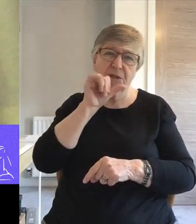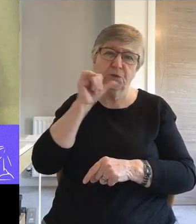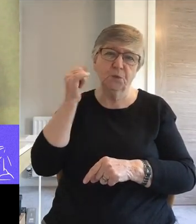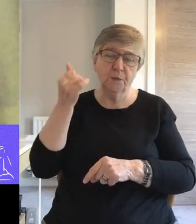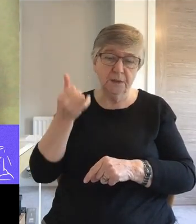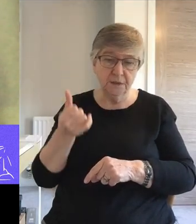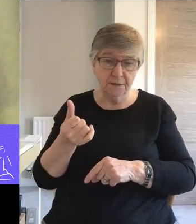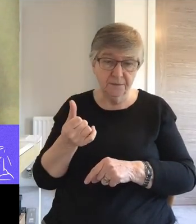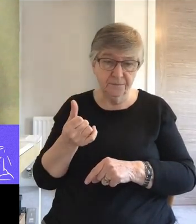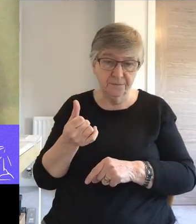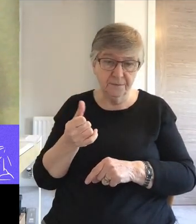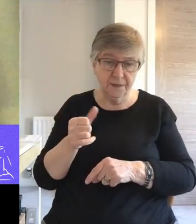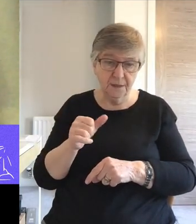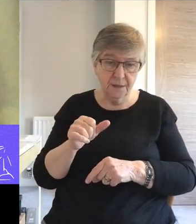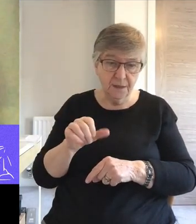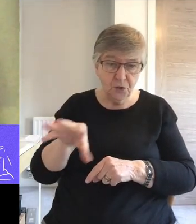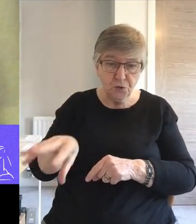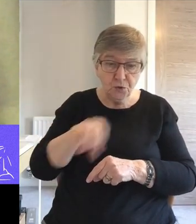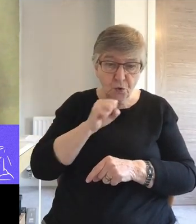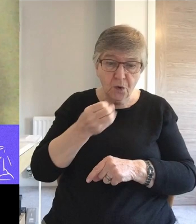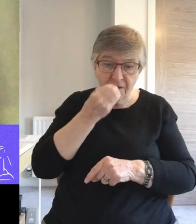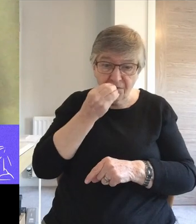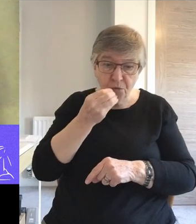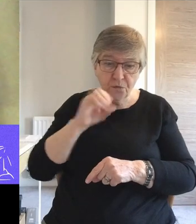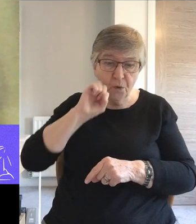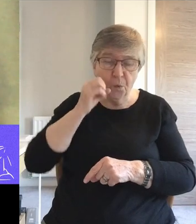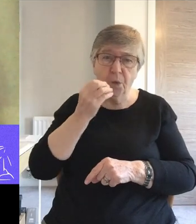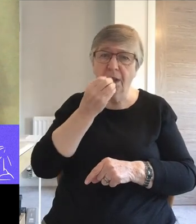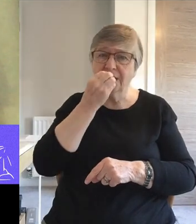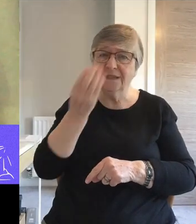sweeter. Stolen bread tastes better."